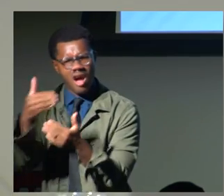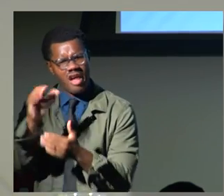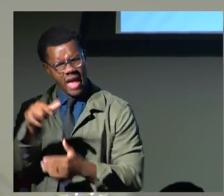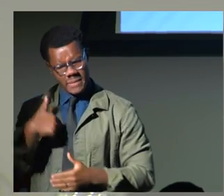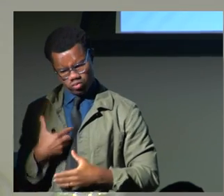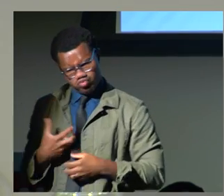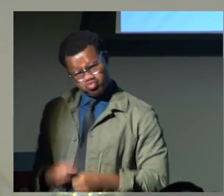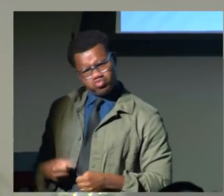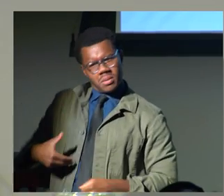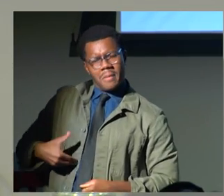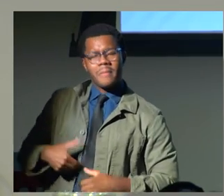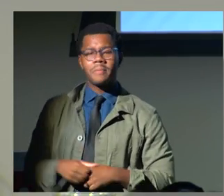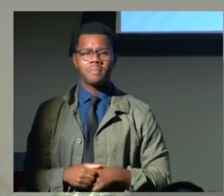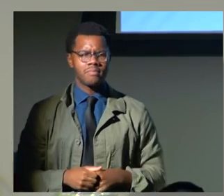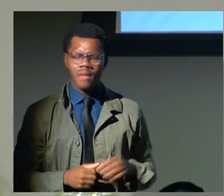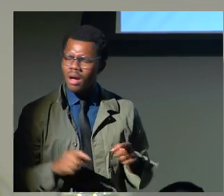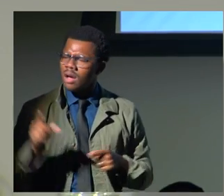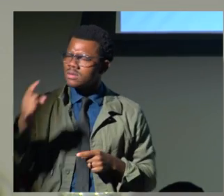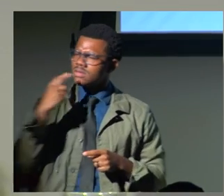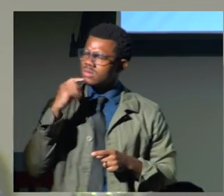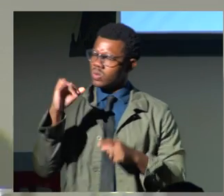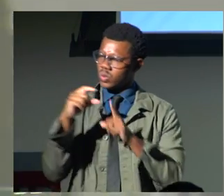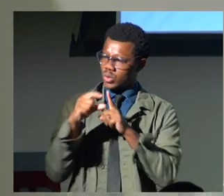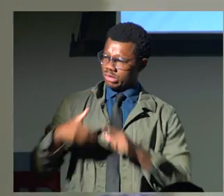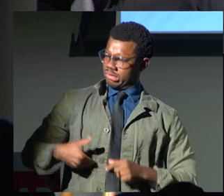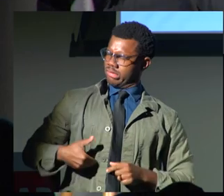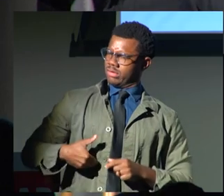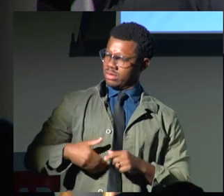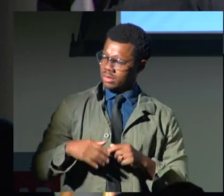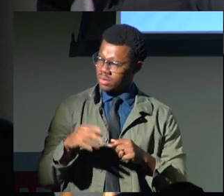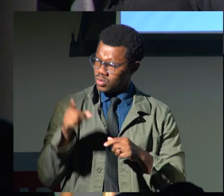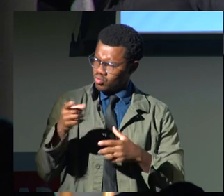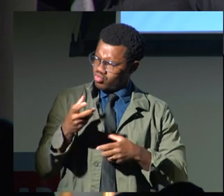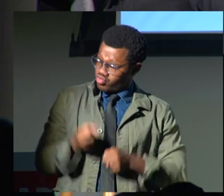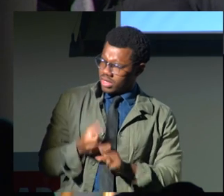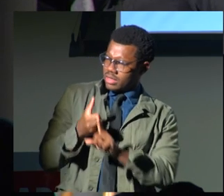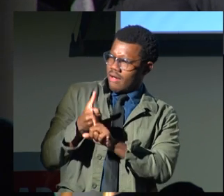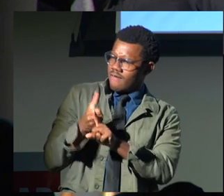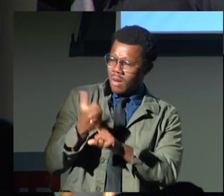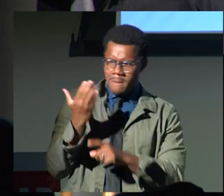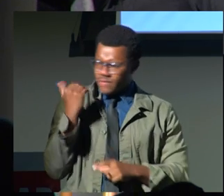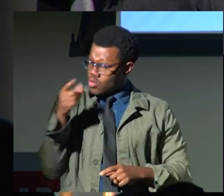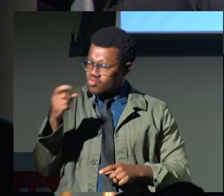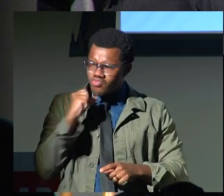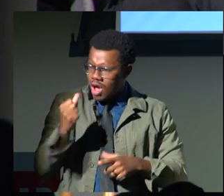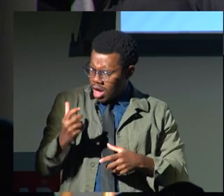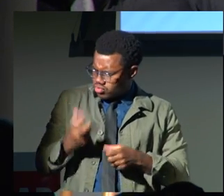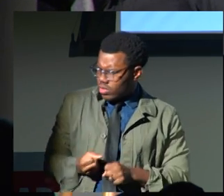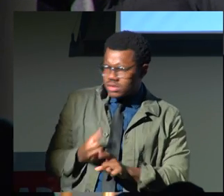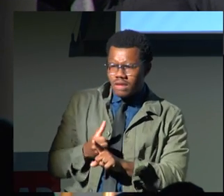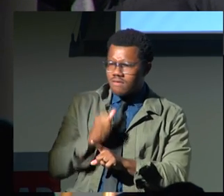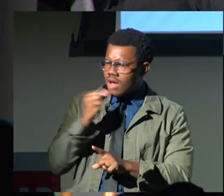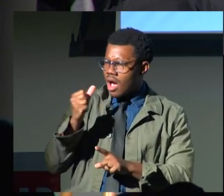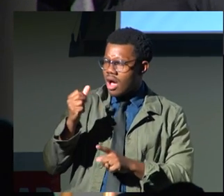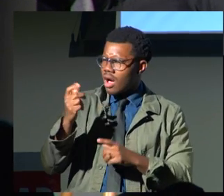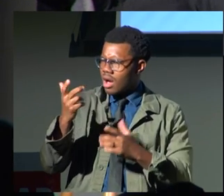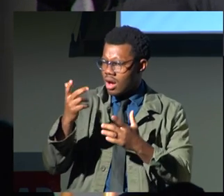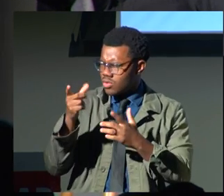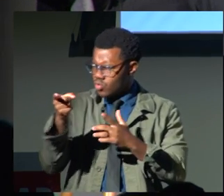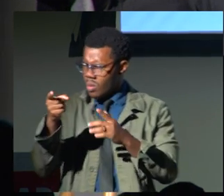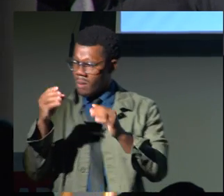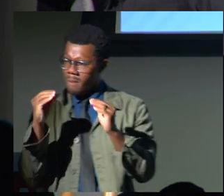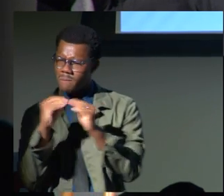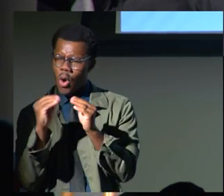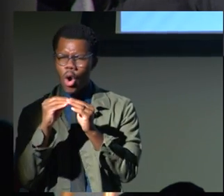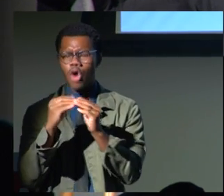so you say intuition. So before that, when you weren't using intuition, I'm interested to know what, so you were what, it was more contrived?